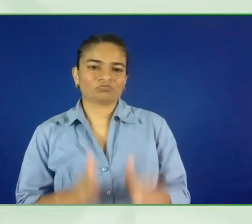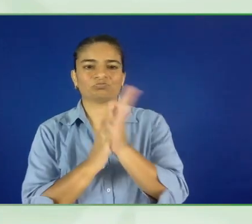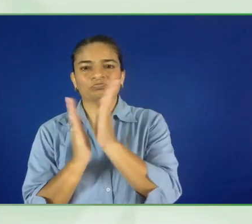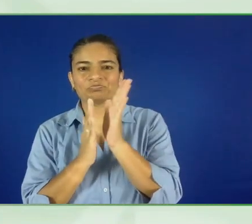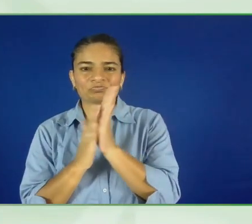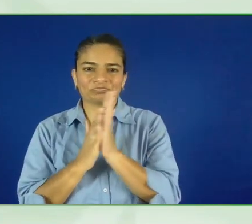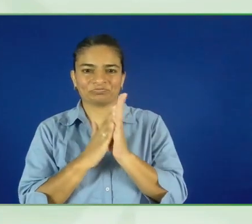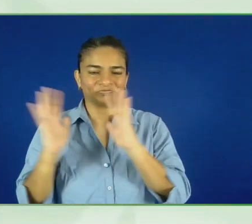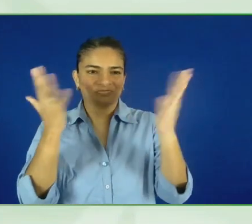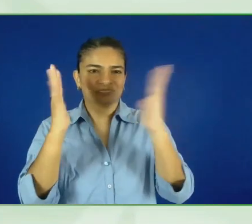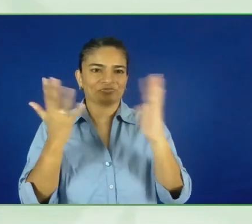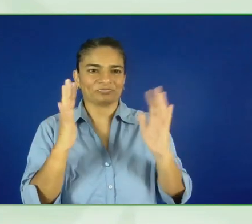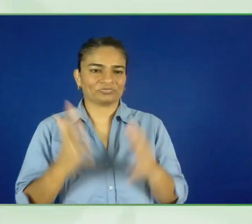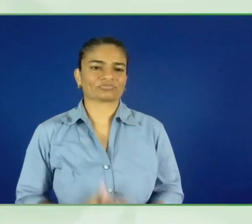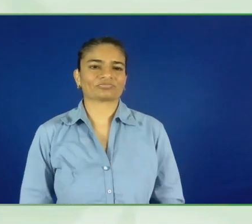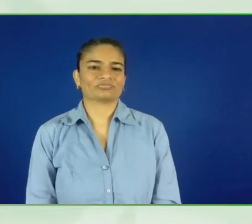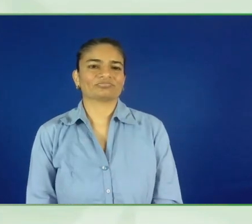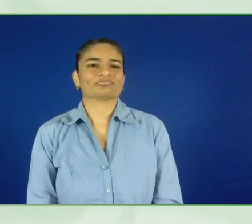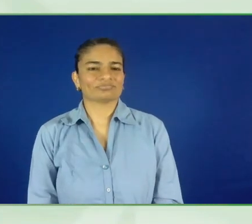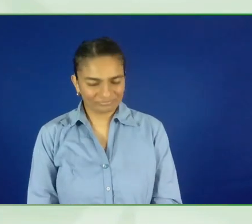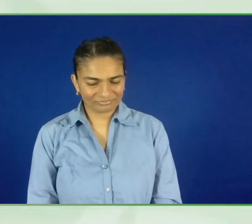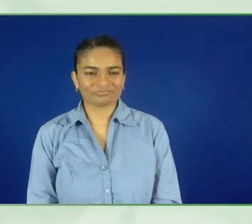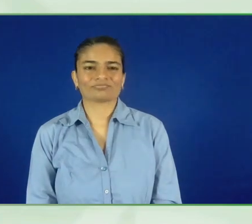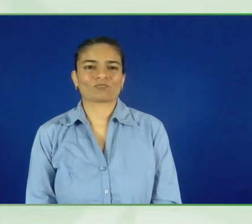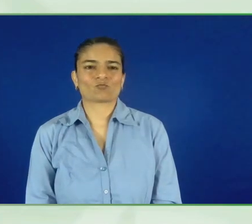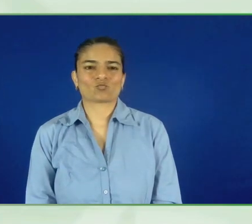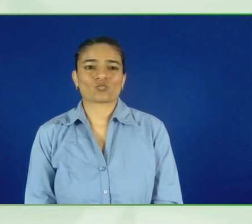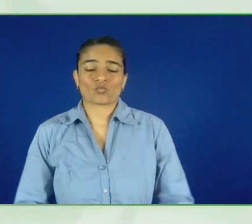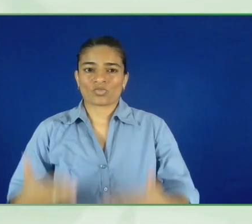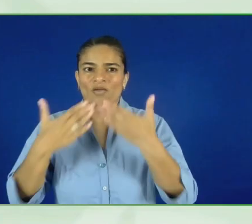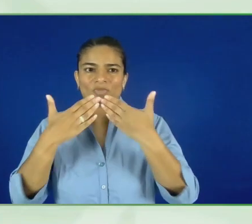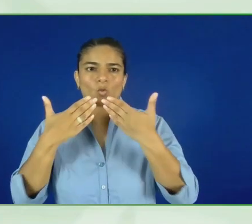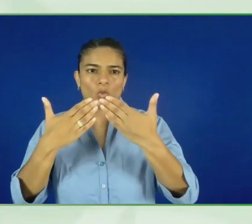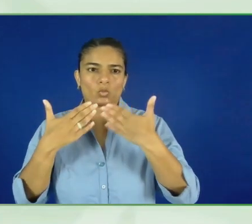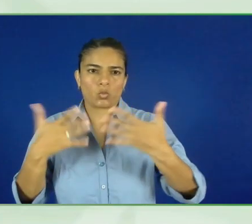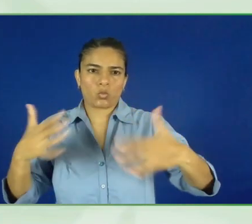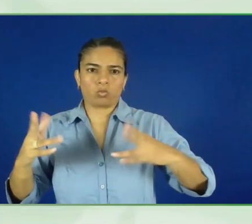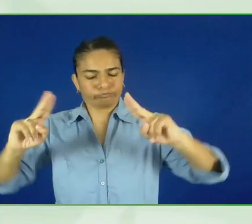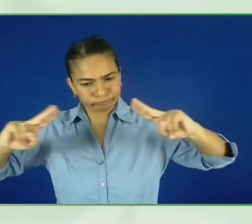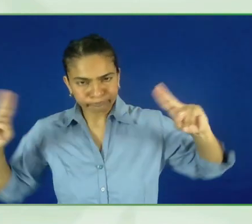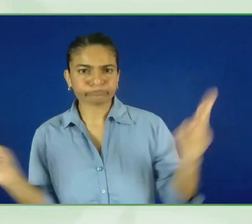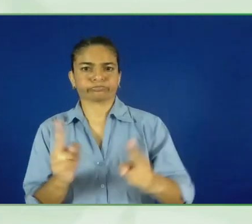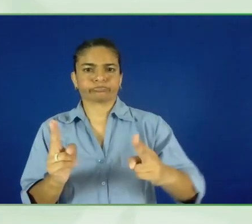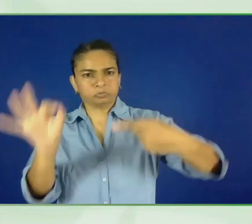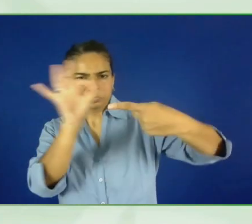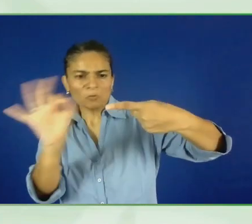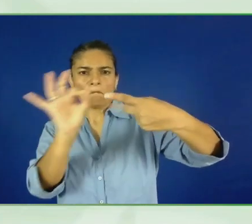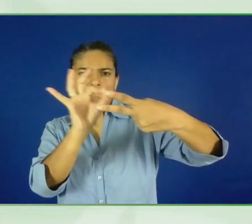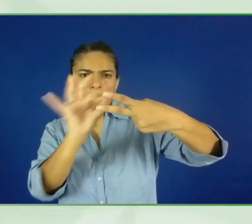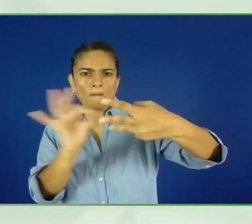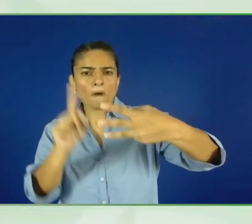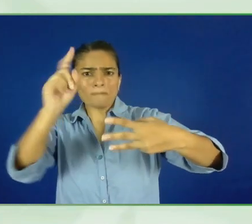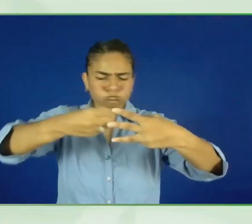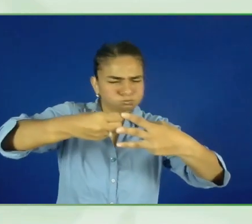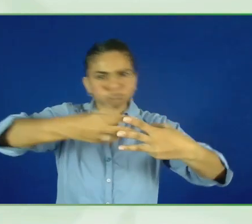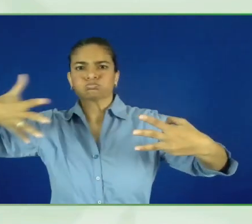Thank you, Joanna, for this really brief and concise, giving us the full context of in which this whole work is